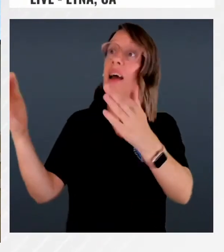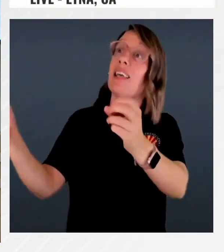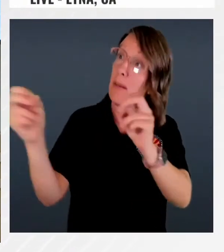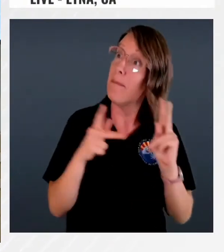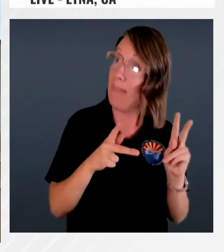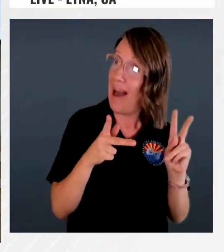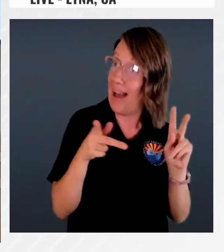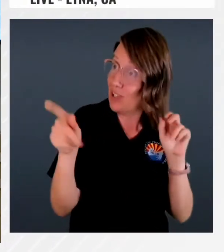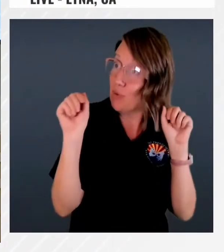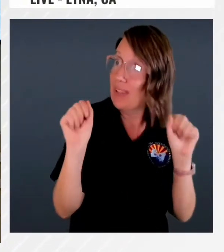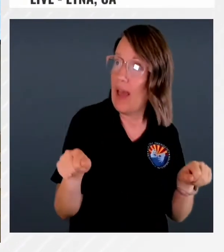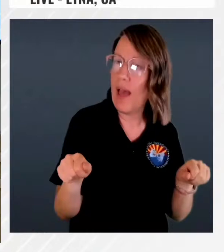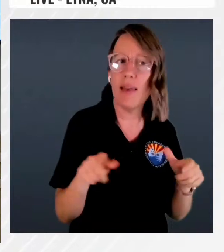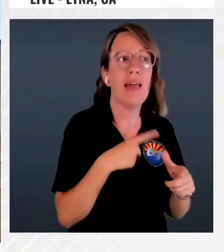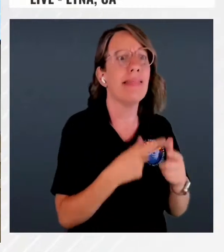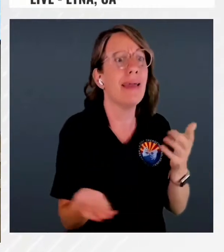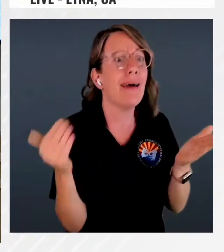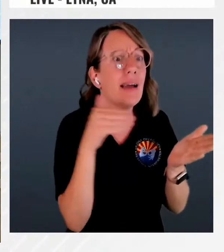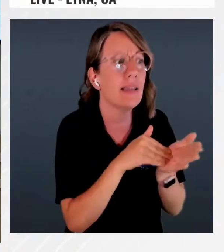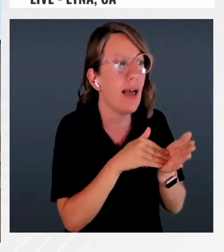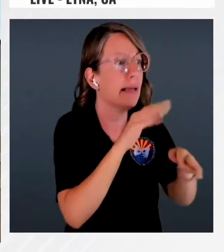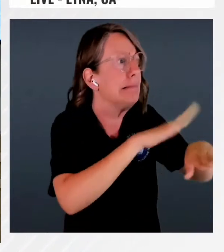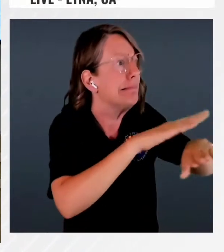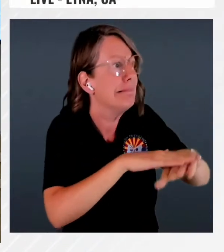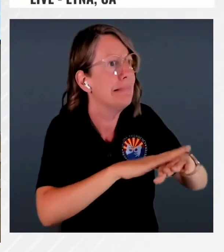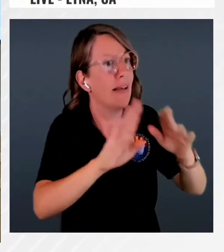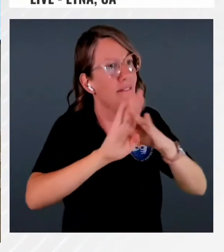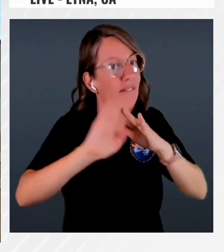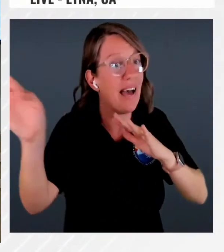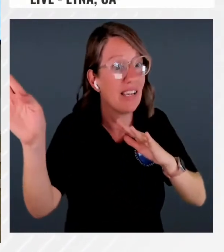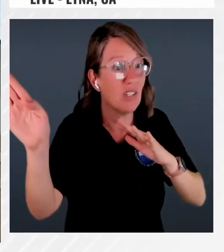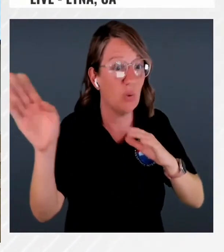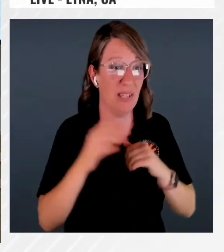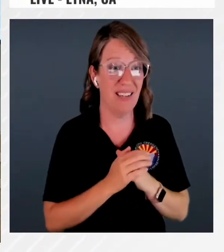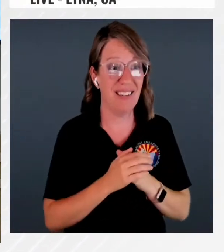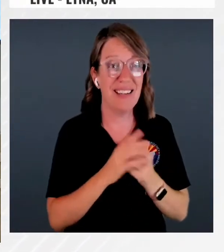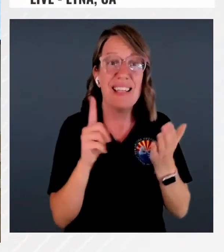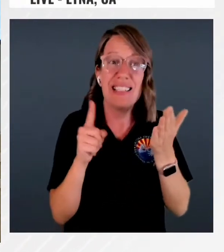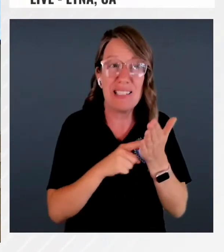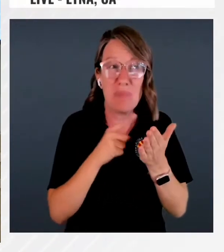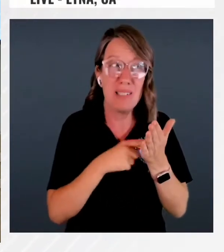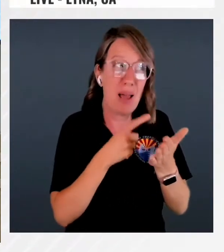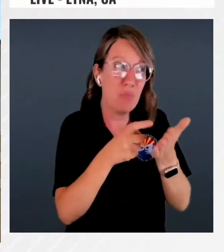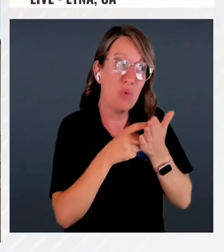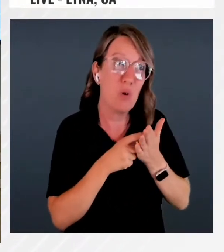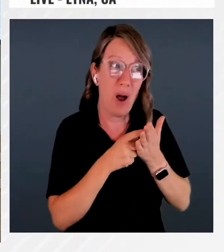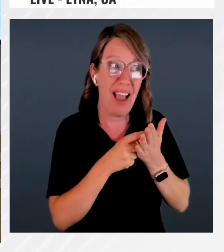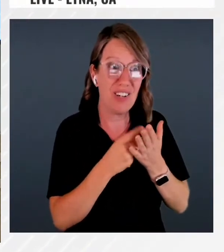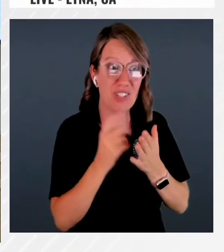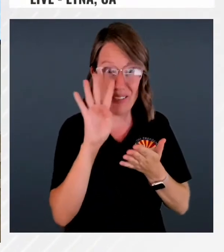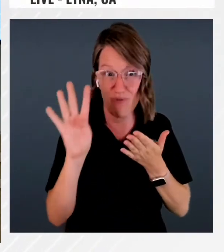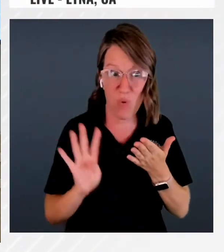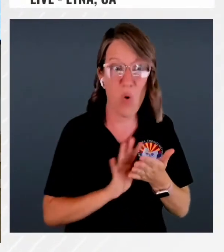them. For us, it can take up to 4 hours to evacuate an area, and we have limited